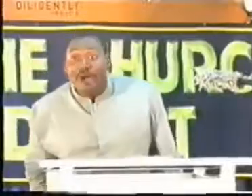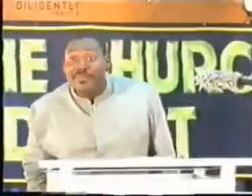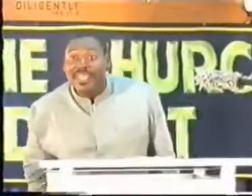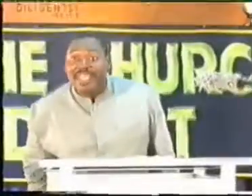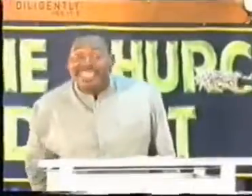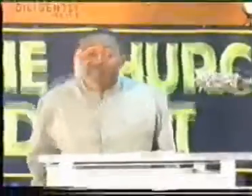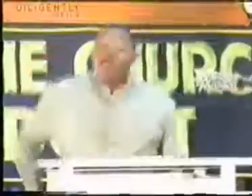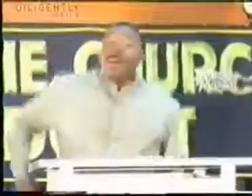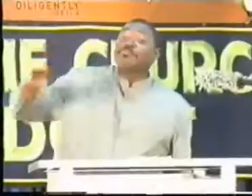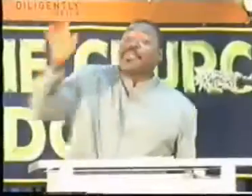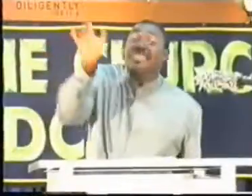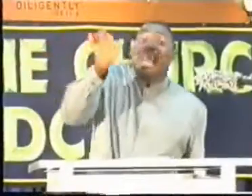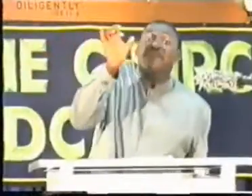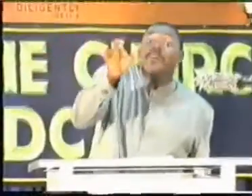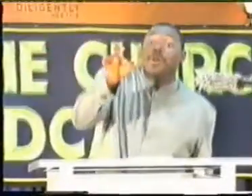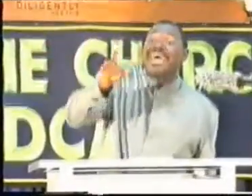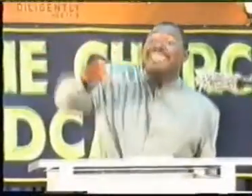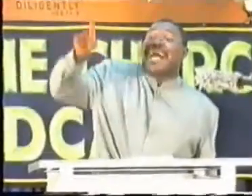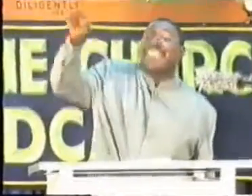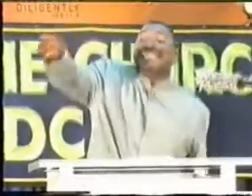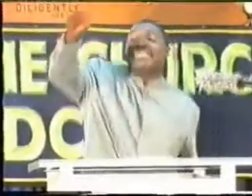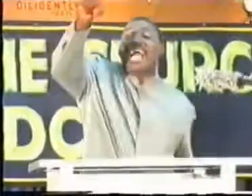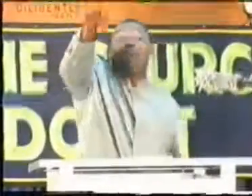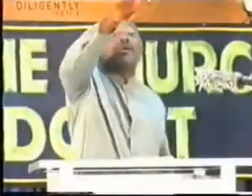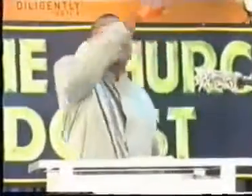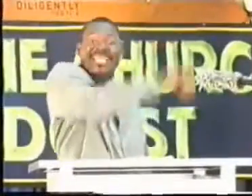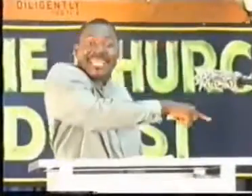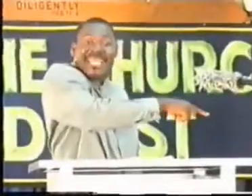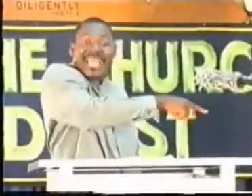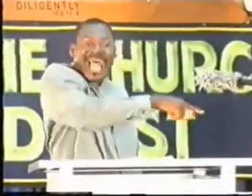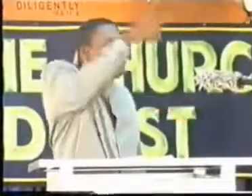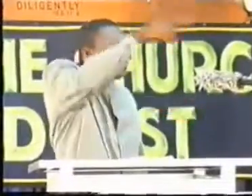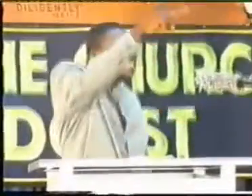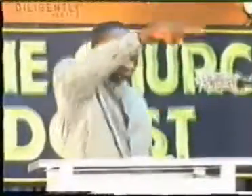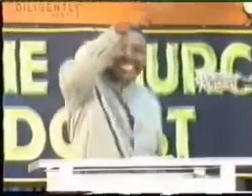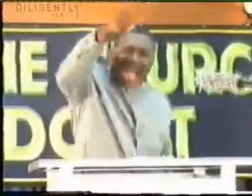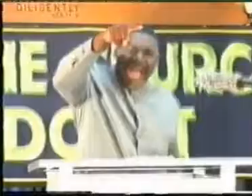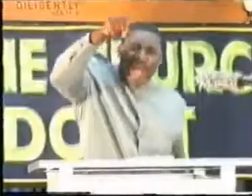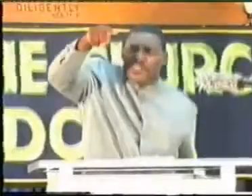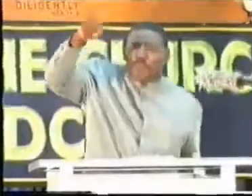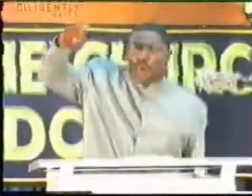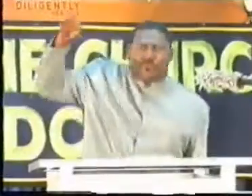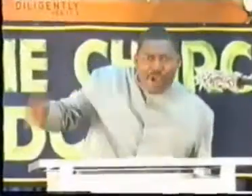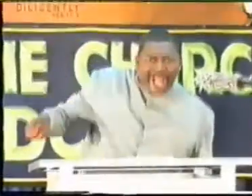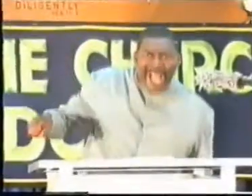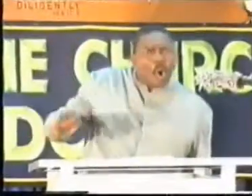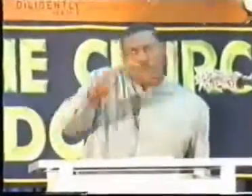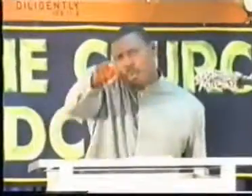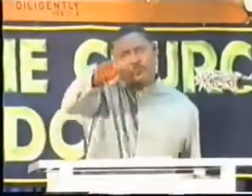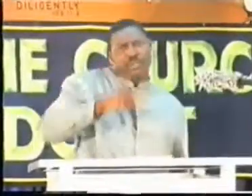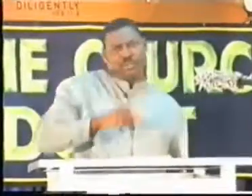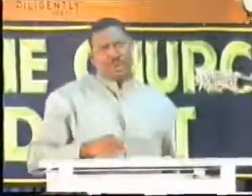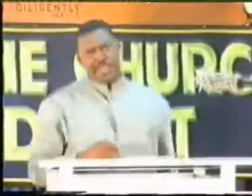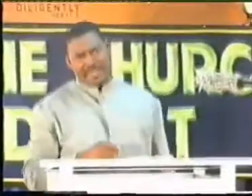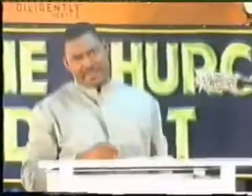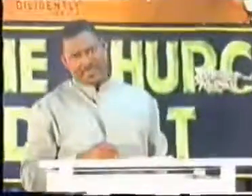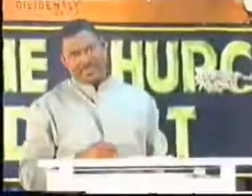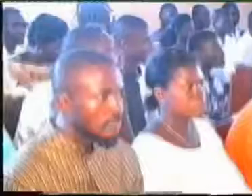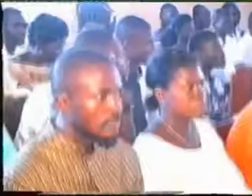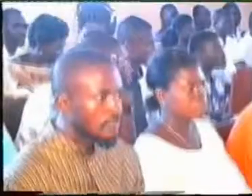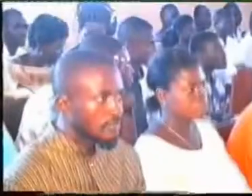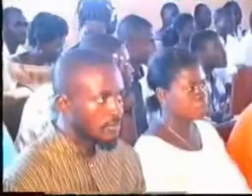Christopher, some of that printing envelopes at the Ananti Abontin, Aquadi Gisica, a frim crofwa, or Moncomos or no